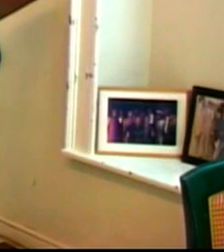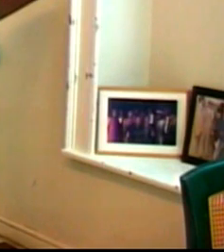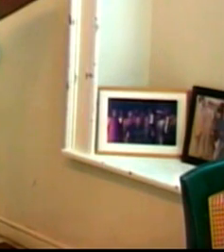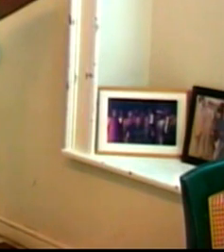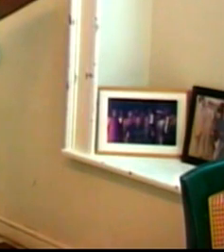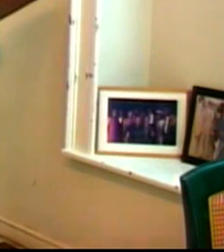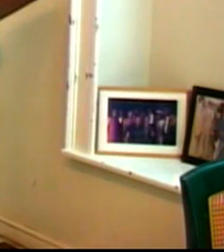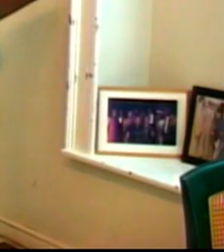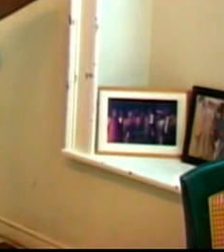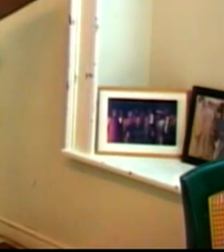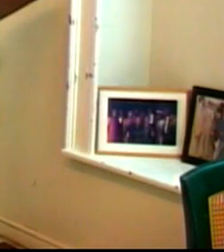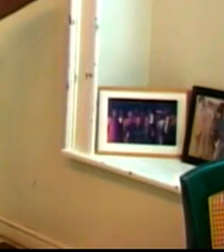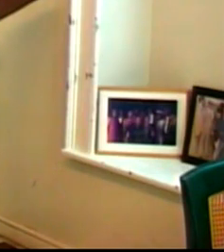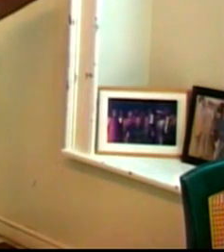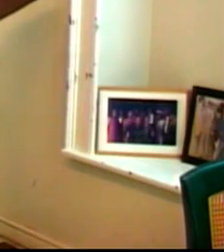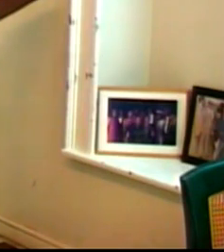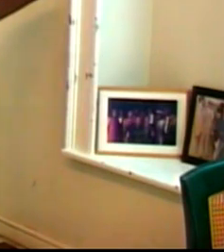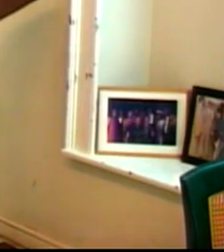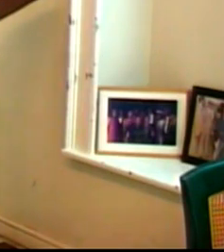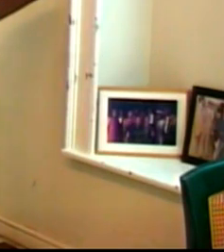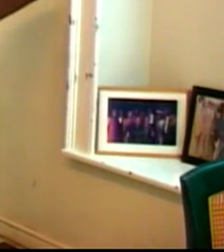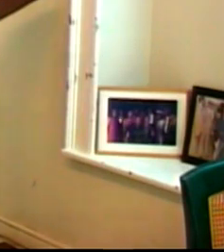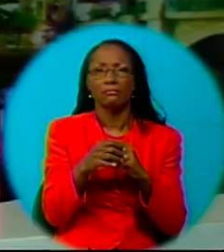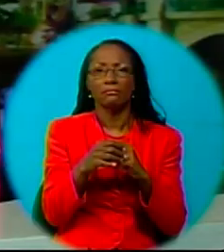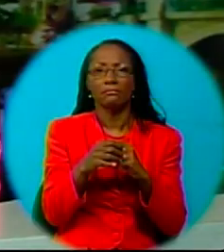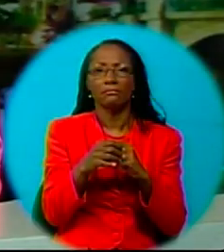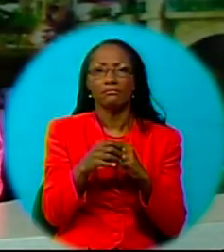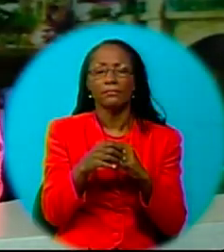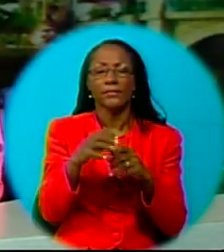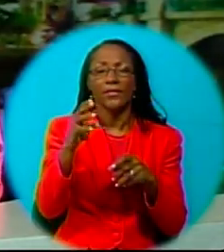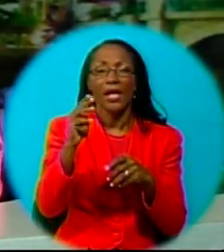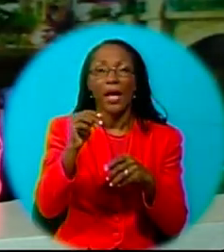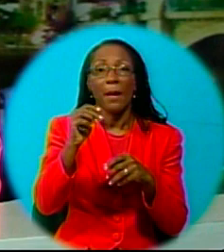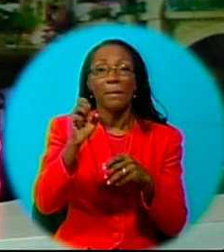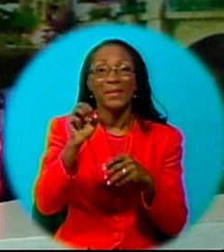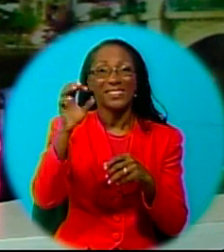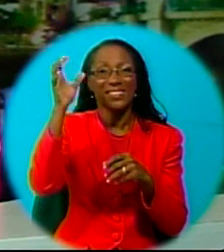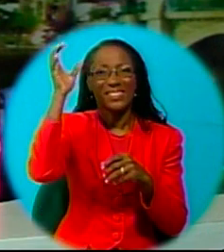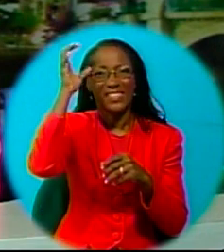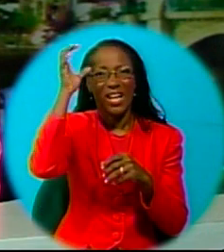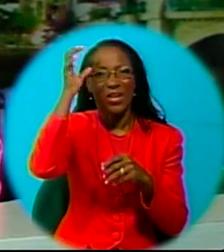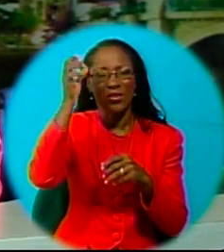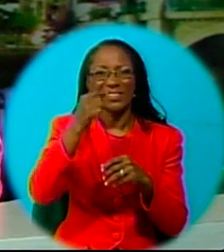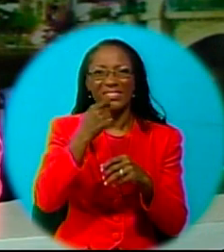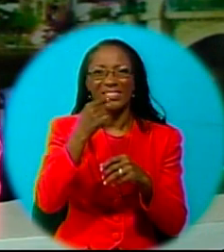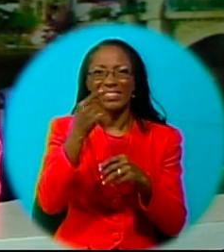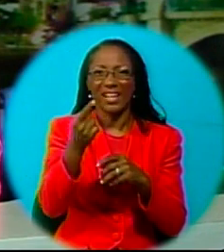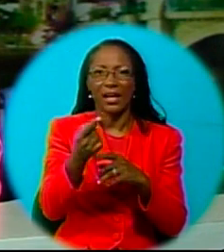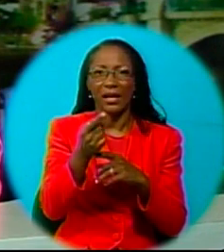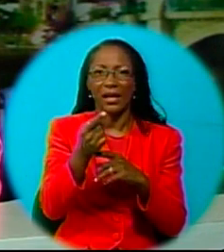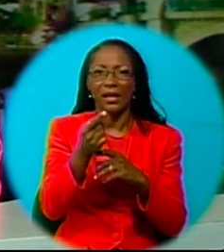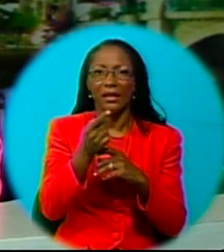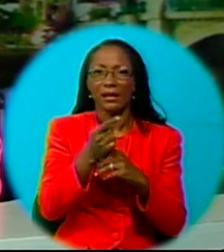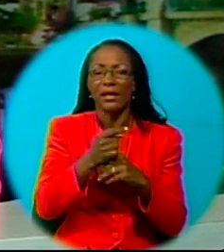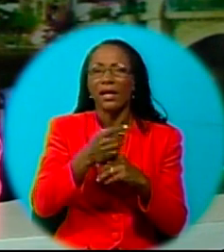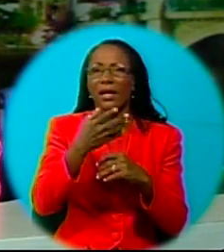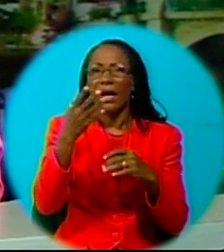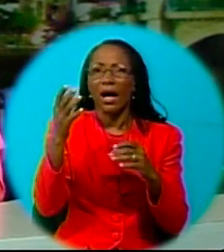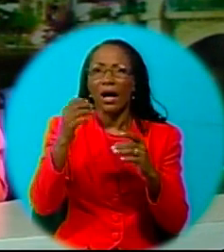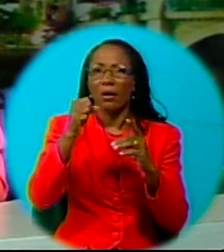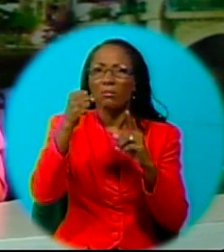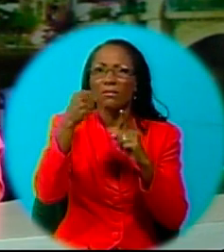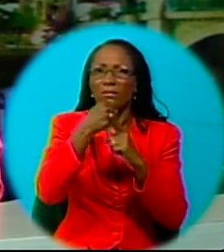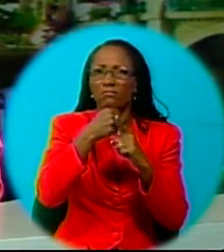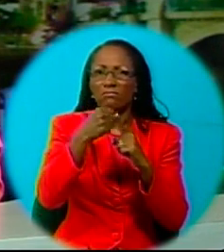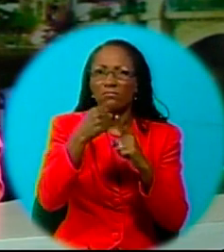So we can't be silent. We must not be silent. Mr. Cyrus added that this type of behavior is very common in the